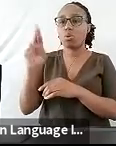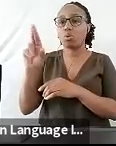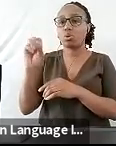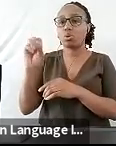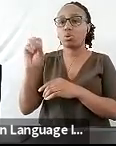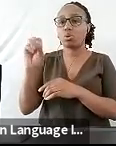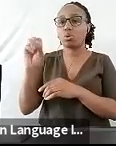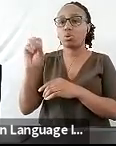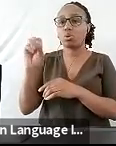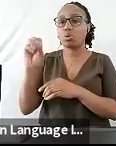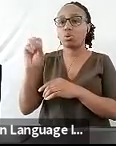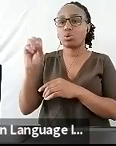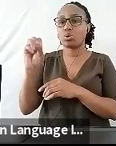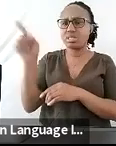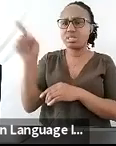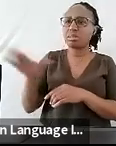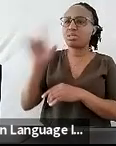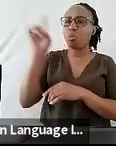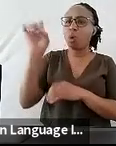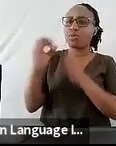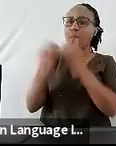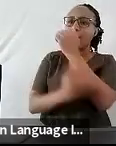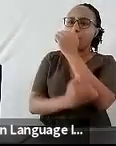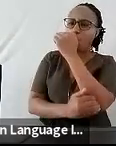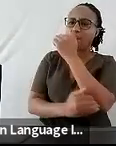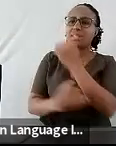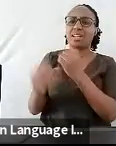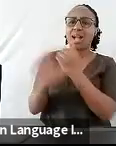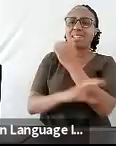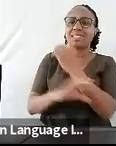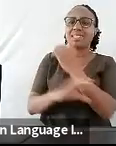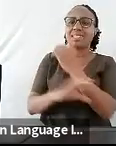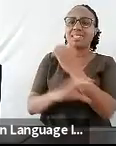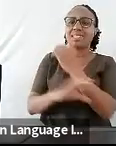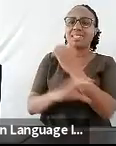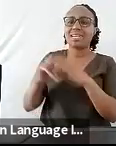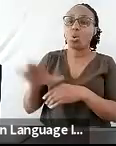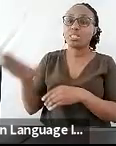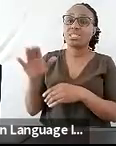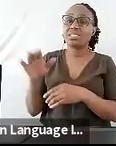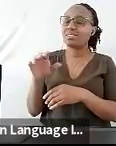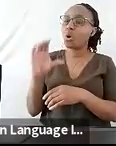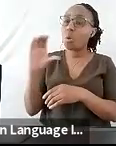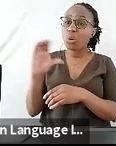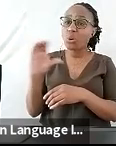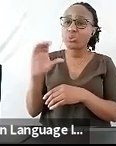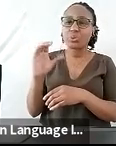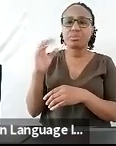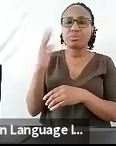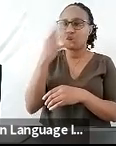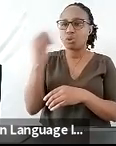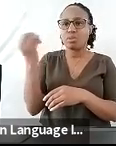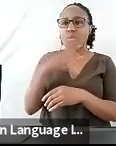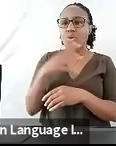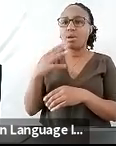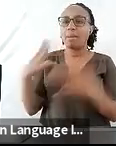countries on the continent. Comoros is beautiful. Comorian people are so kind. Comoros looks like seashells. I've never been to seashells, but when you see